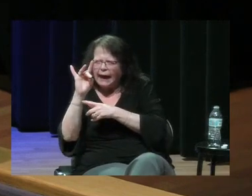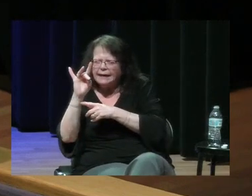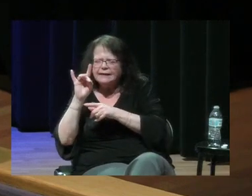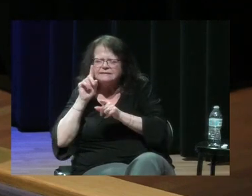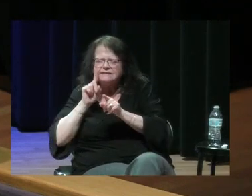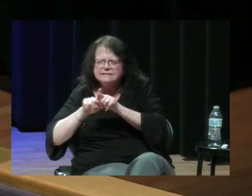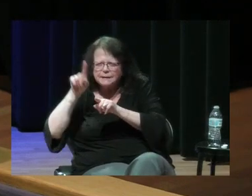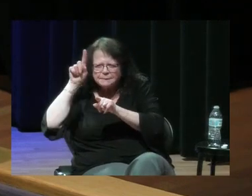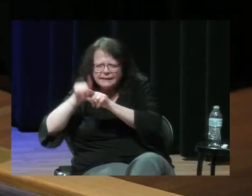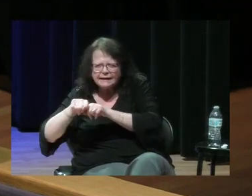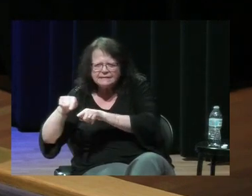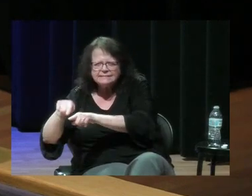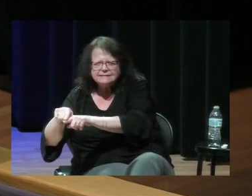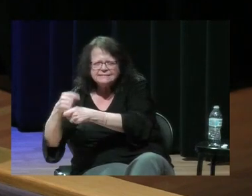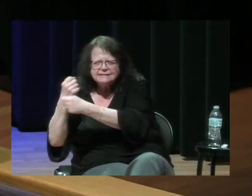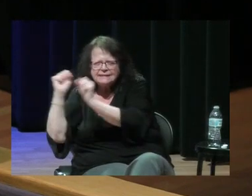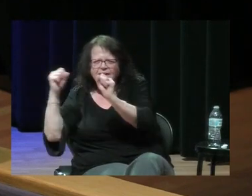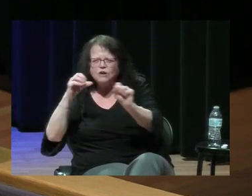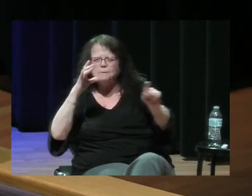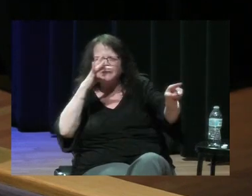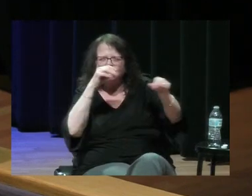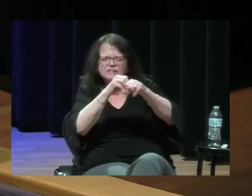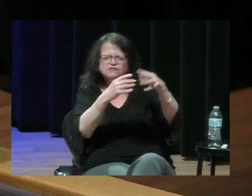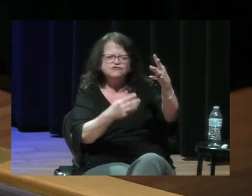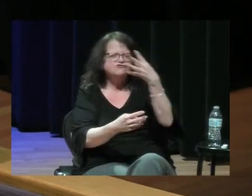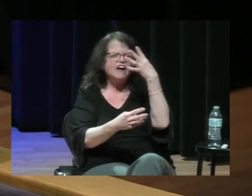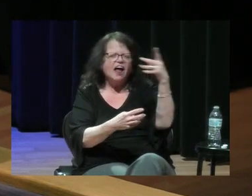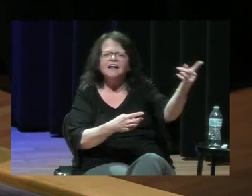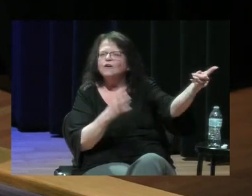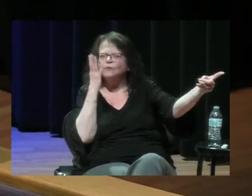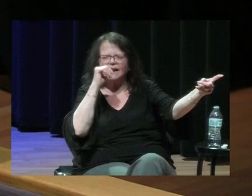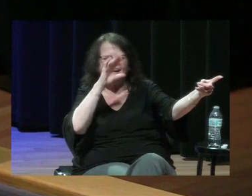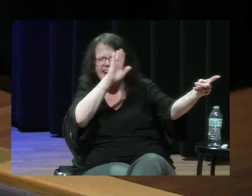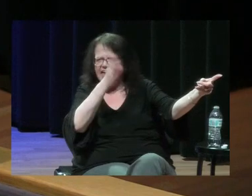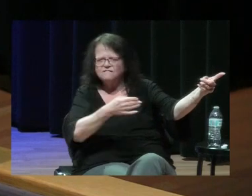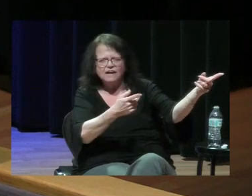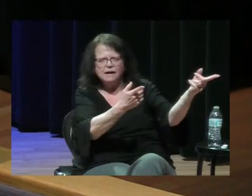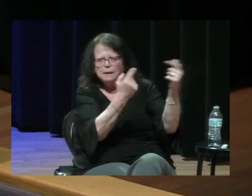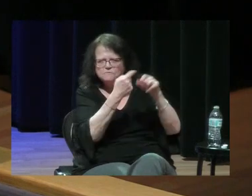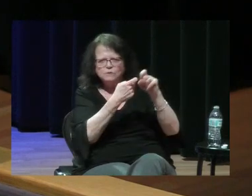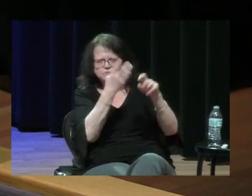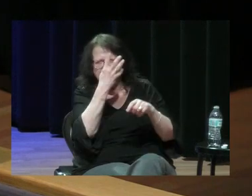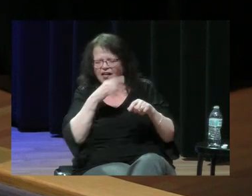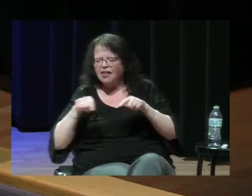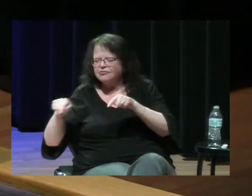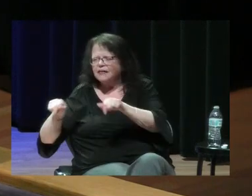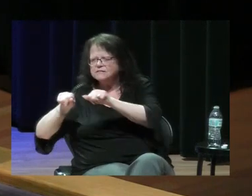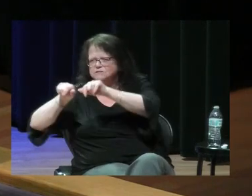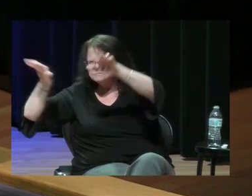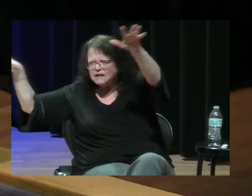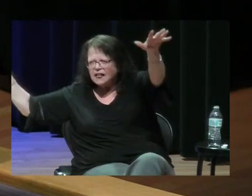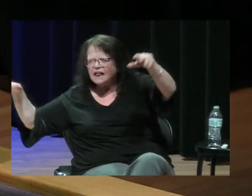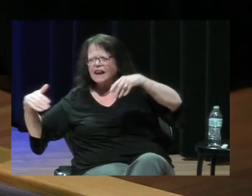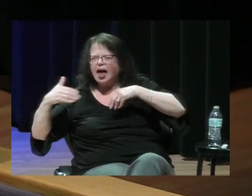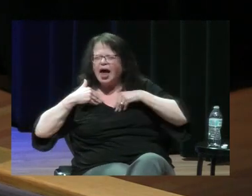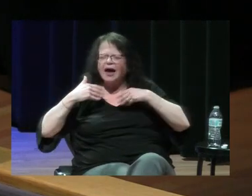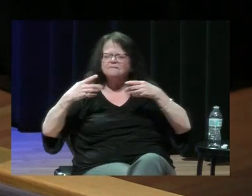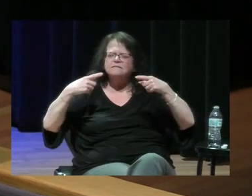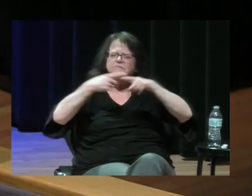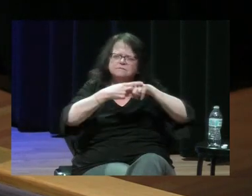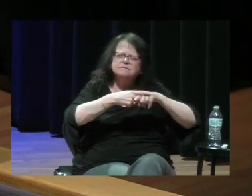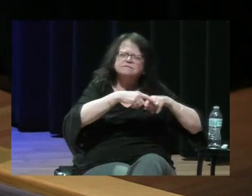jail. So she's not coming back. And they're spread out and there's like interracial fostering